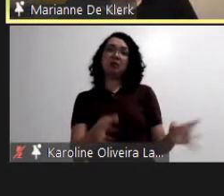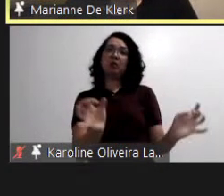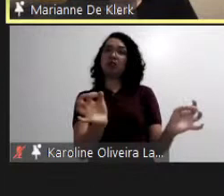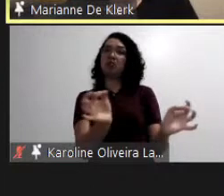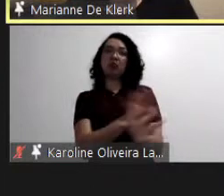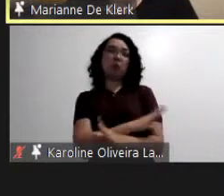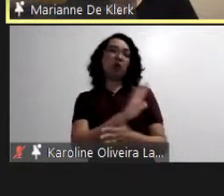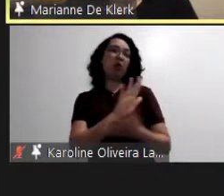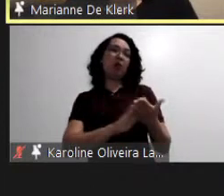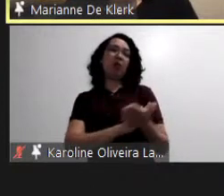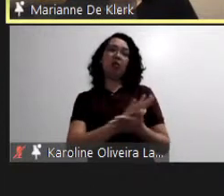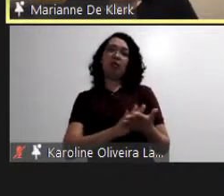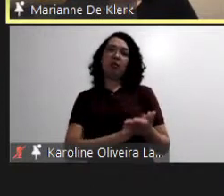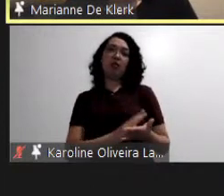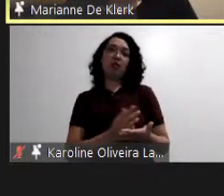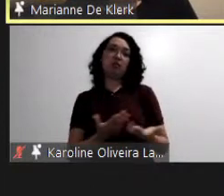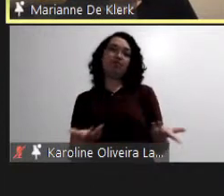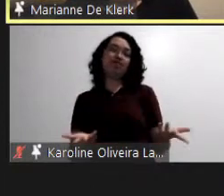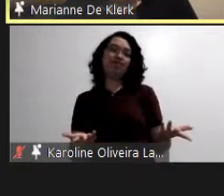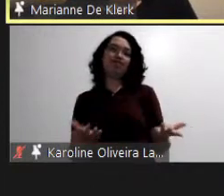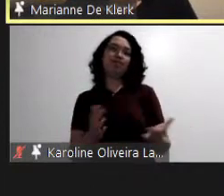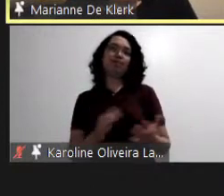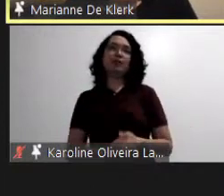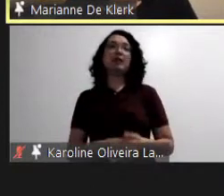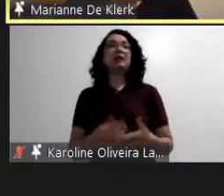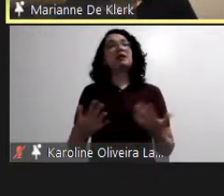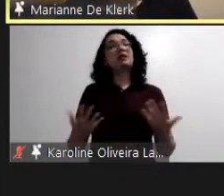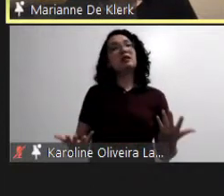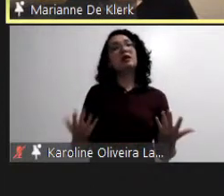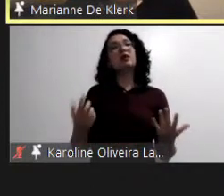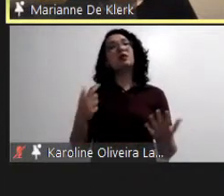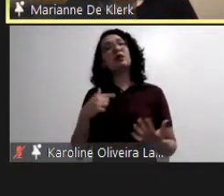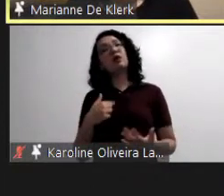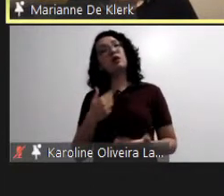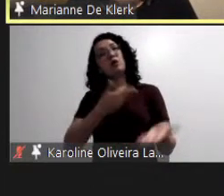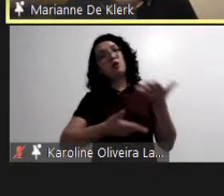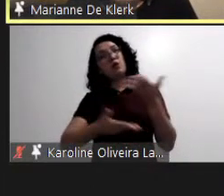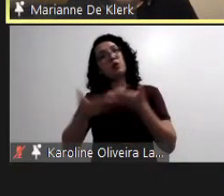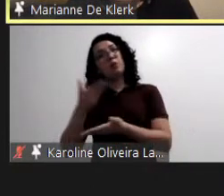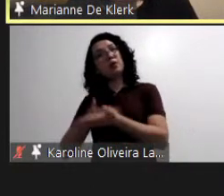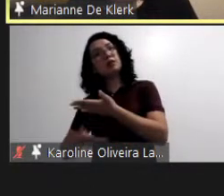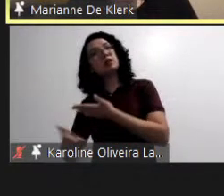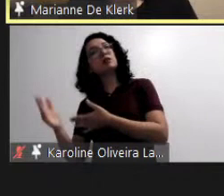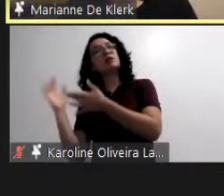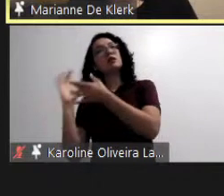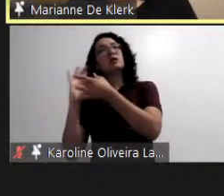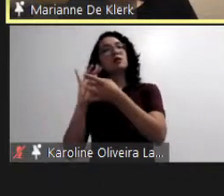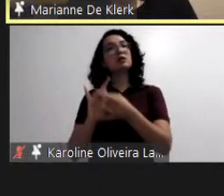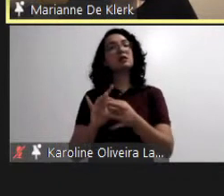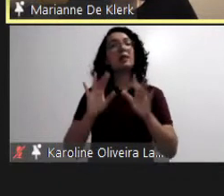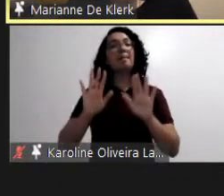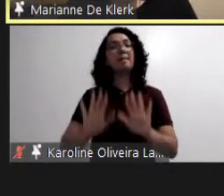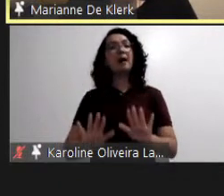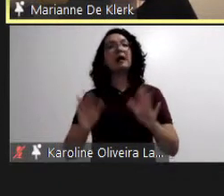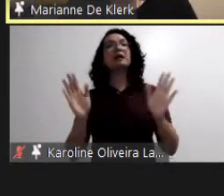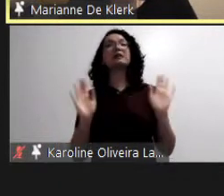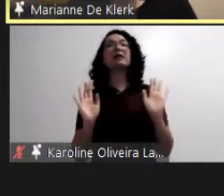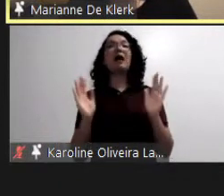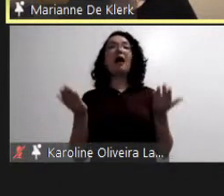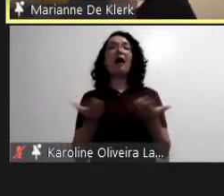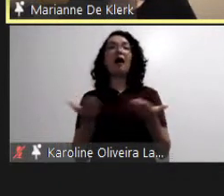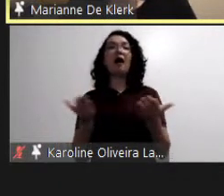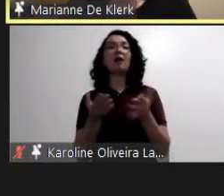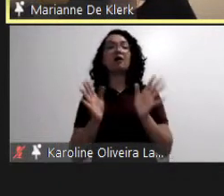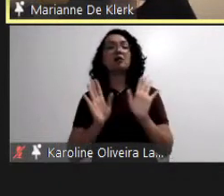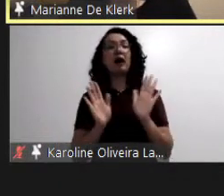at three projects, one unrealized and two built. That was built within this context, and it's very important